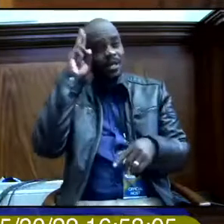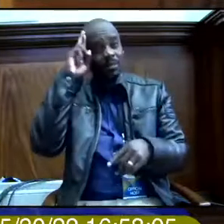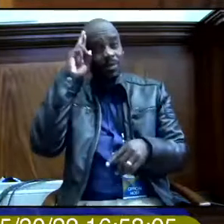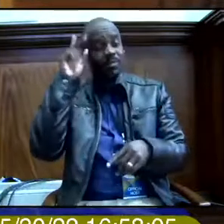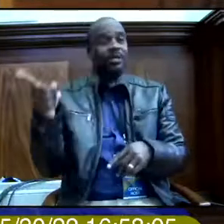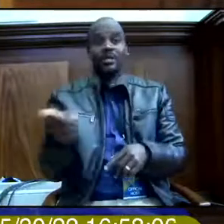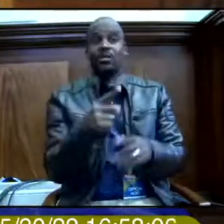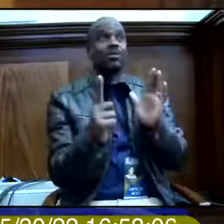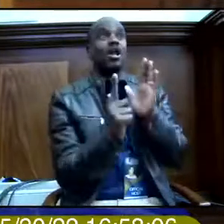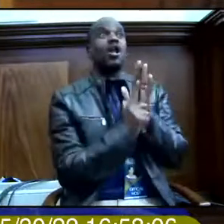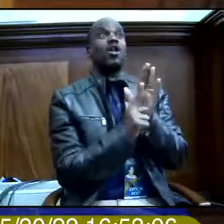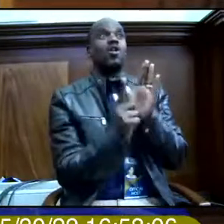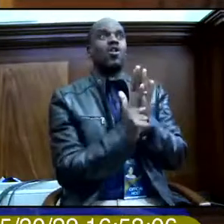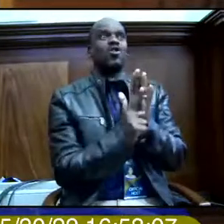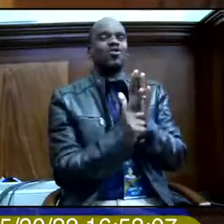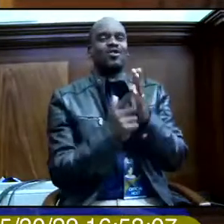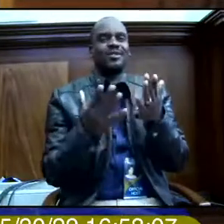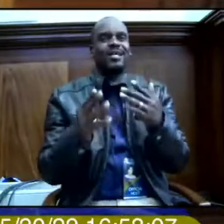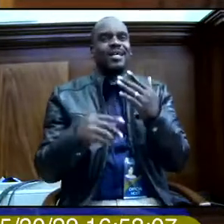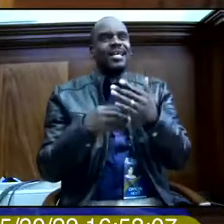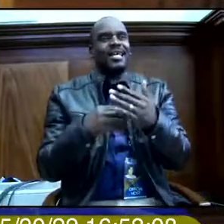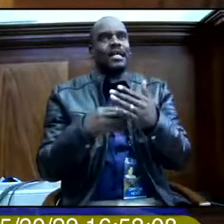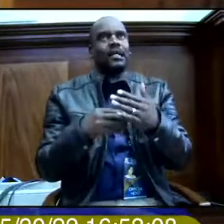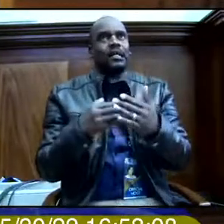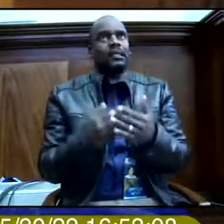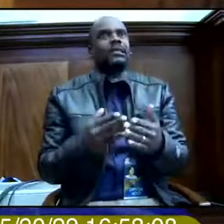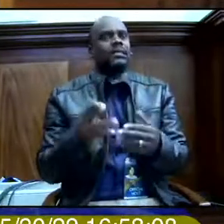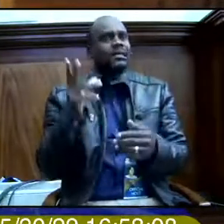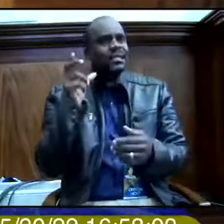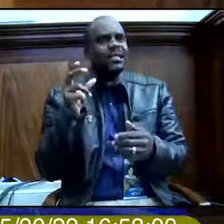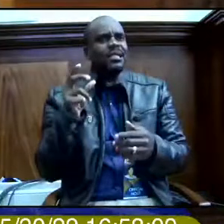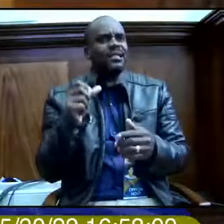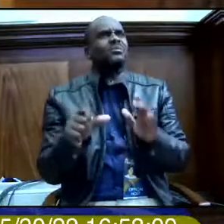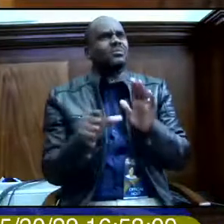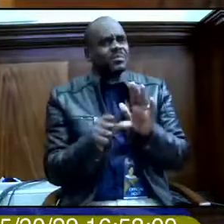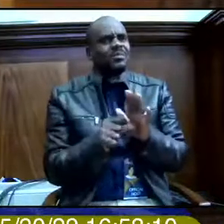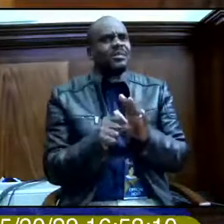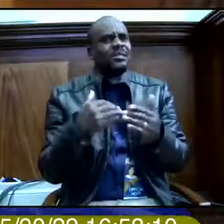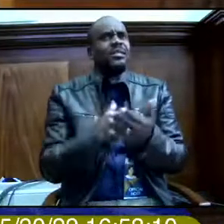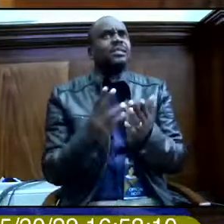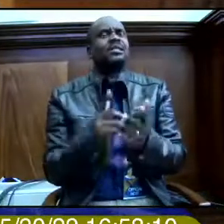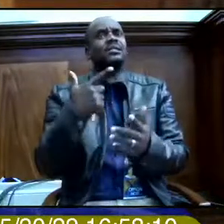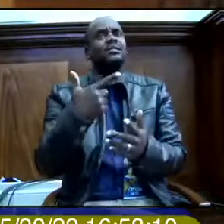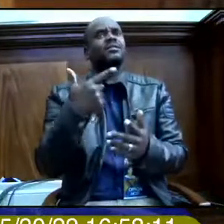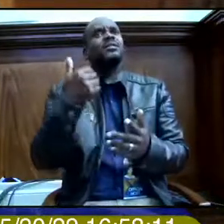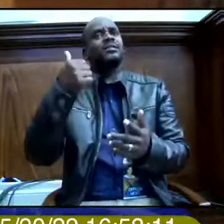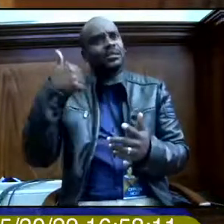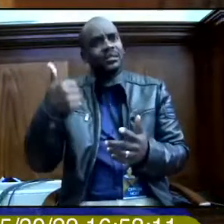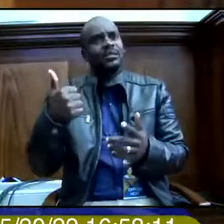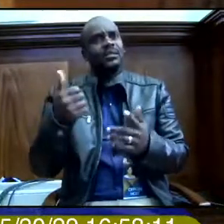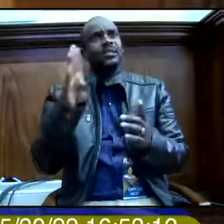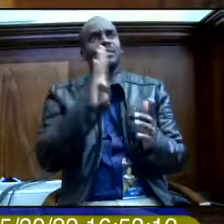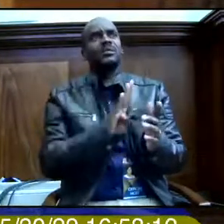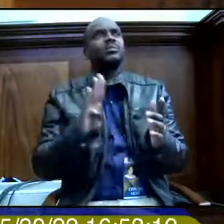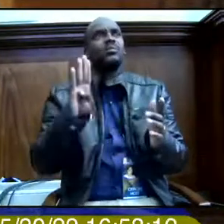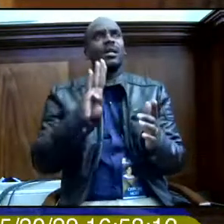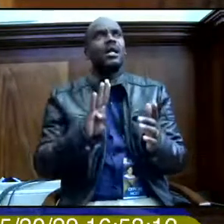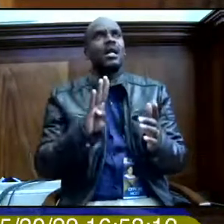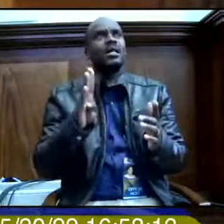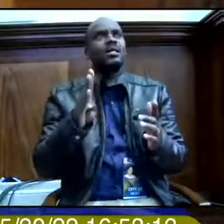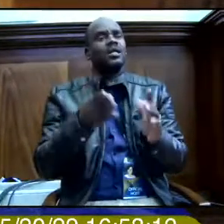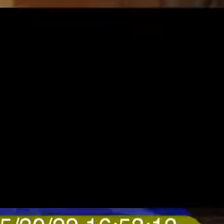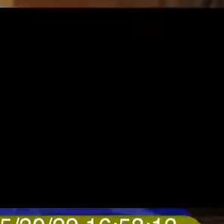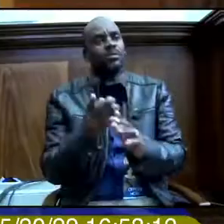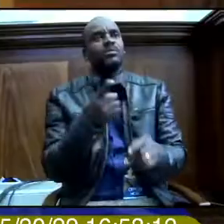are the laws that come here most of them as section 76 bills that we go out there and conduct